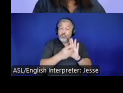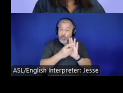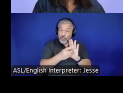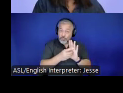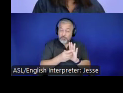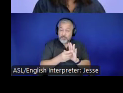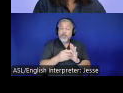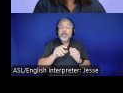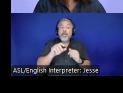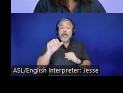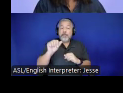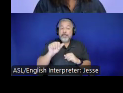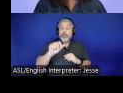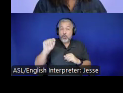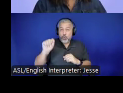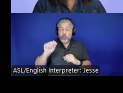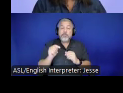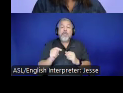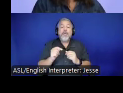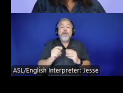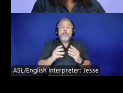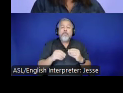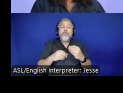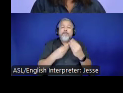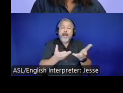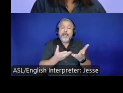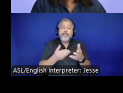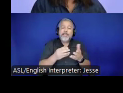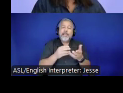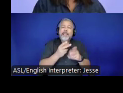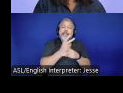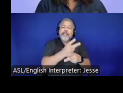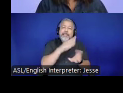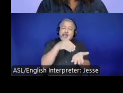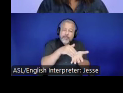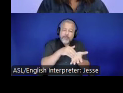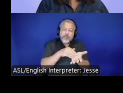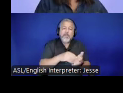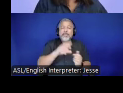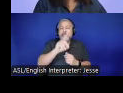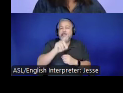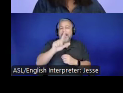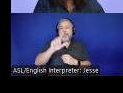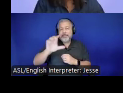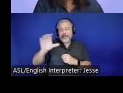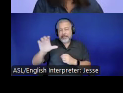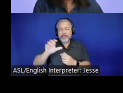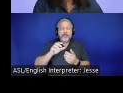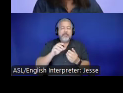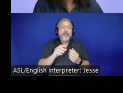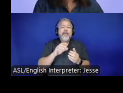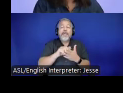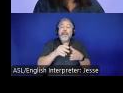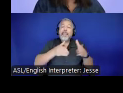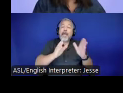also provides device lending and demonstration centers, for short DLDCs. These allow individuals to